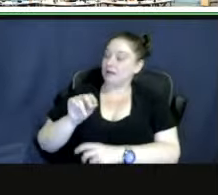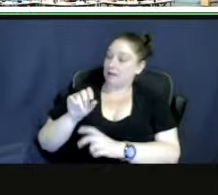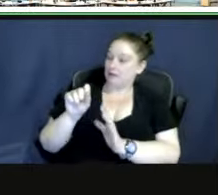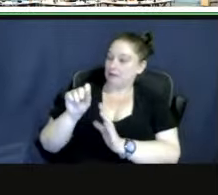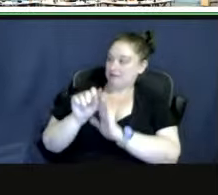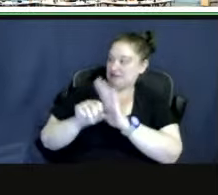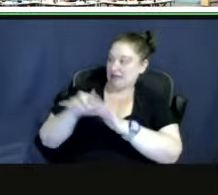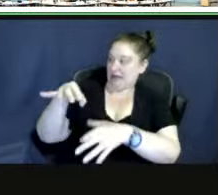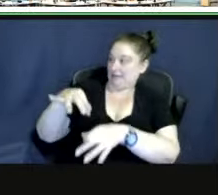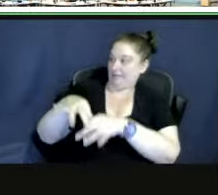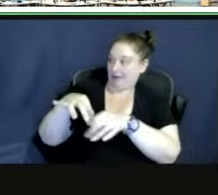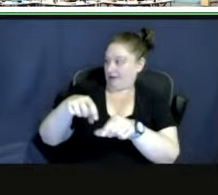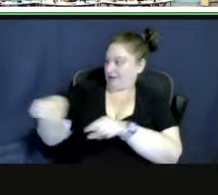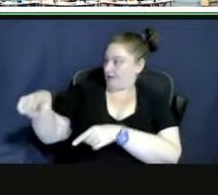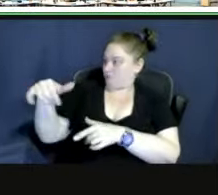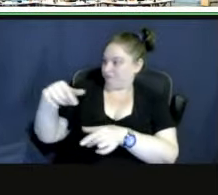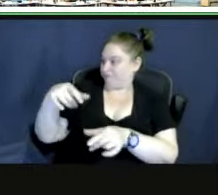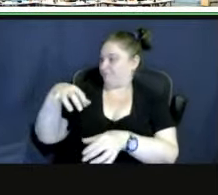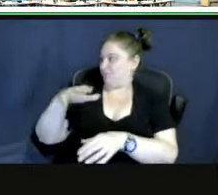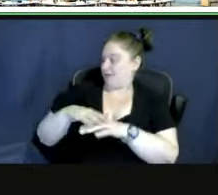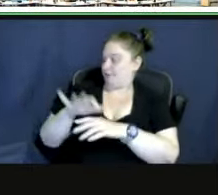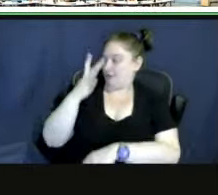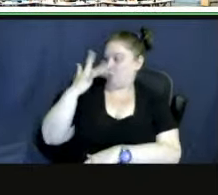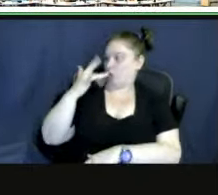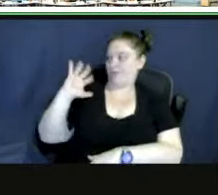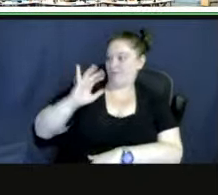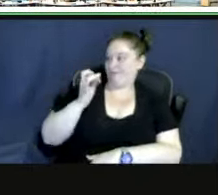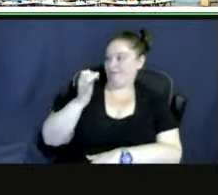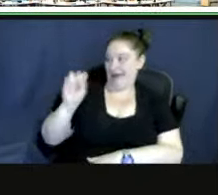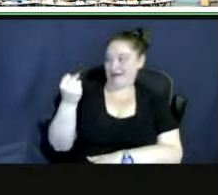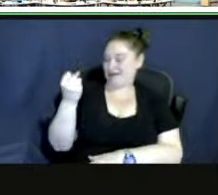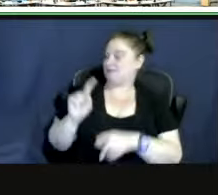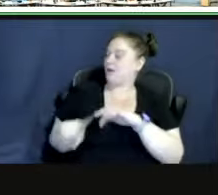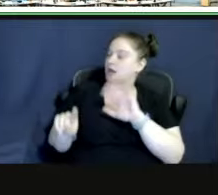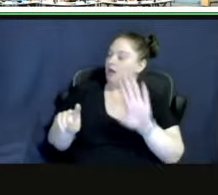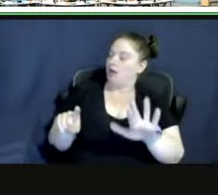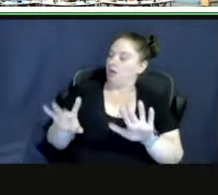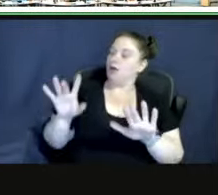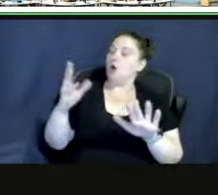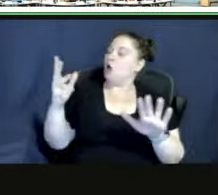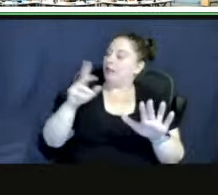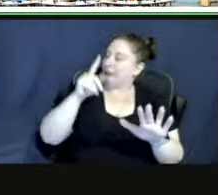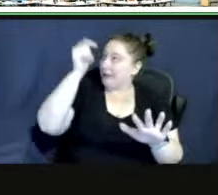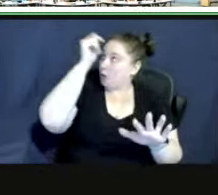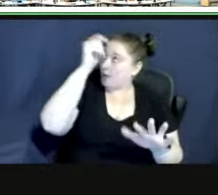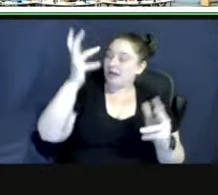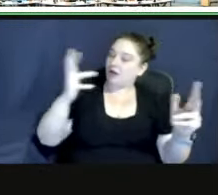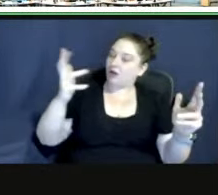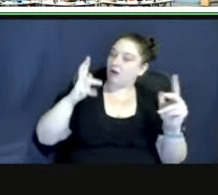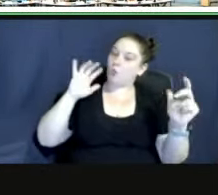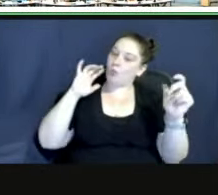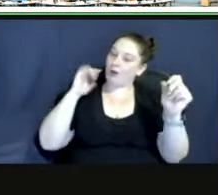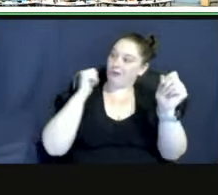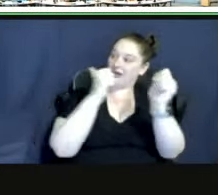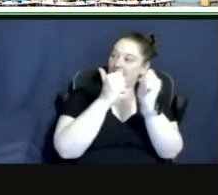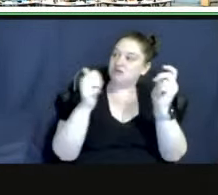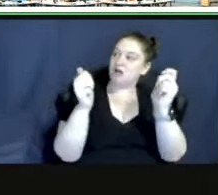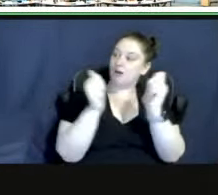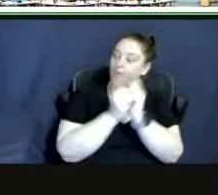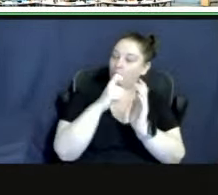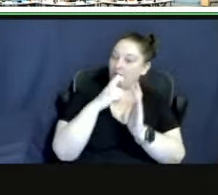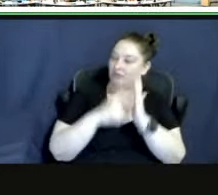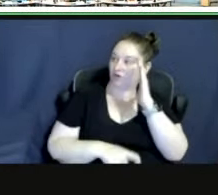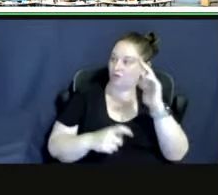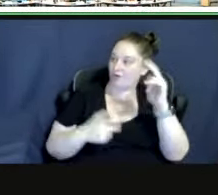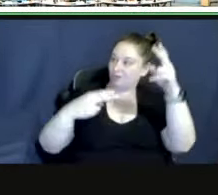the early 90s. But theoretically, what would keep us up with the increased cost that we have over time? Like